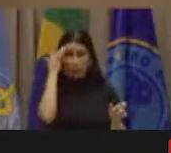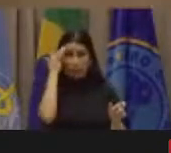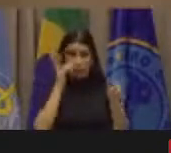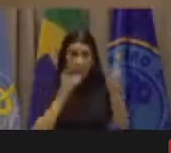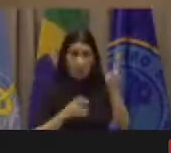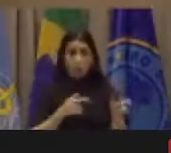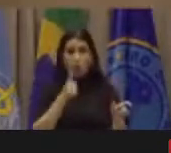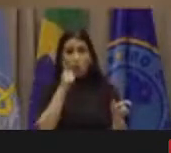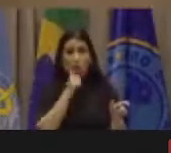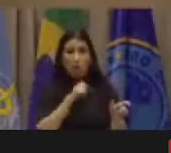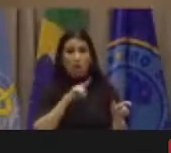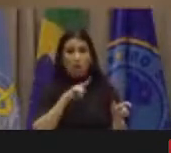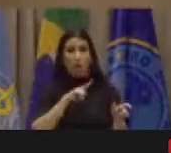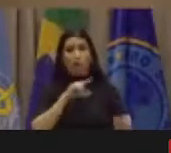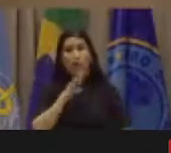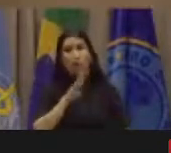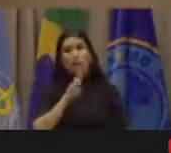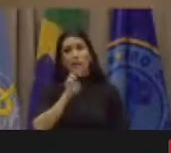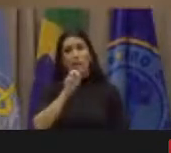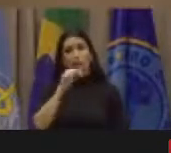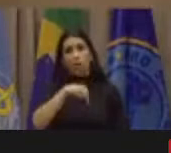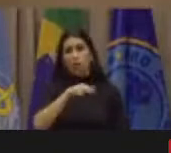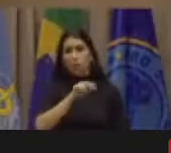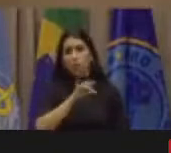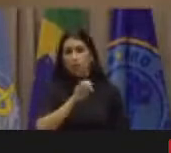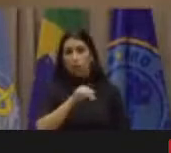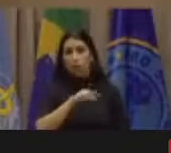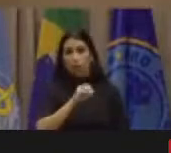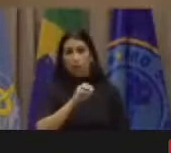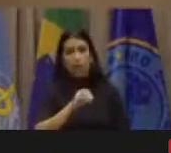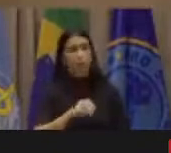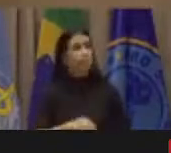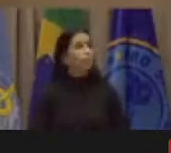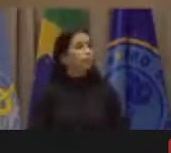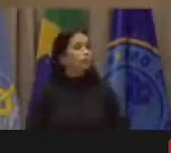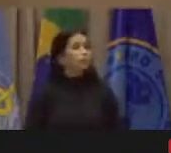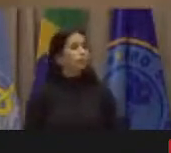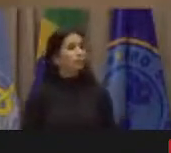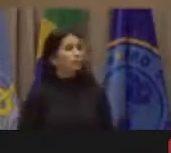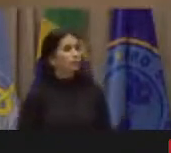cut therapy and did a bronchial